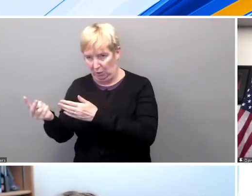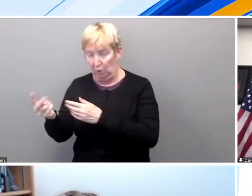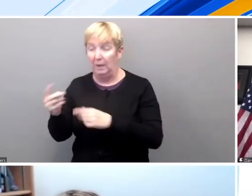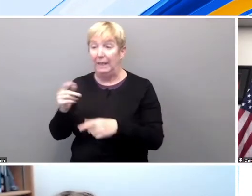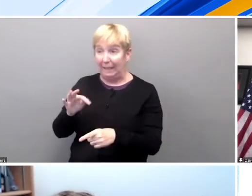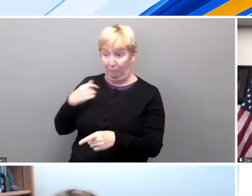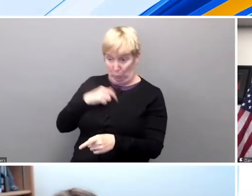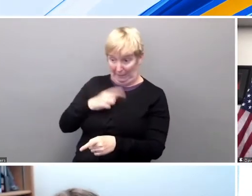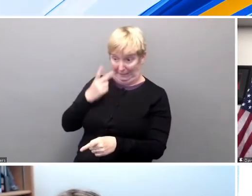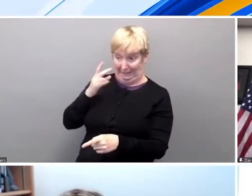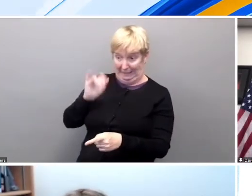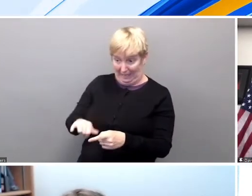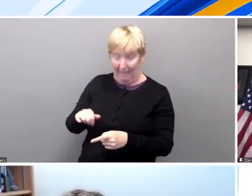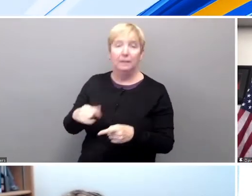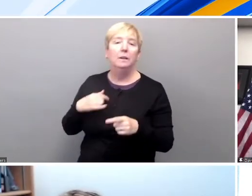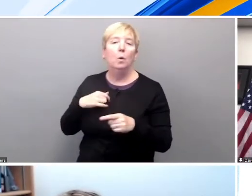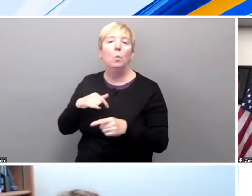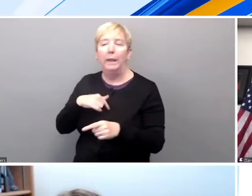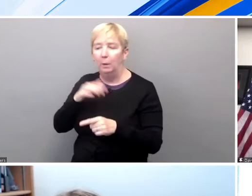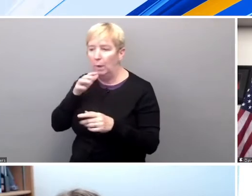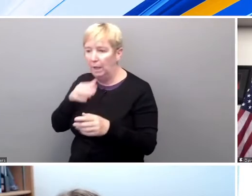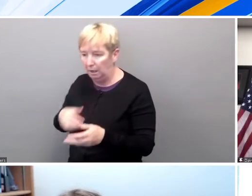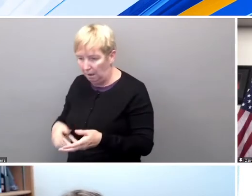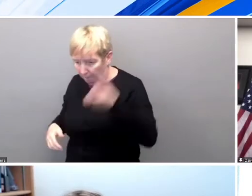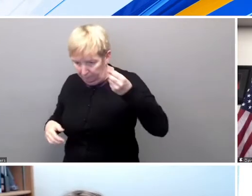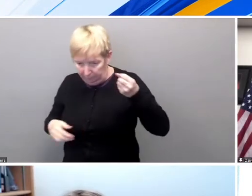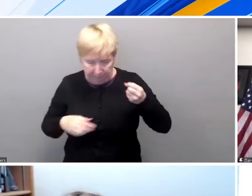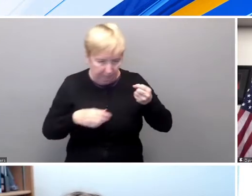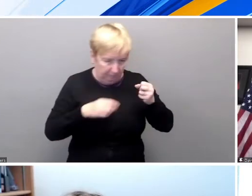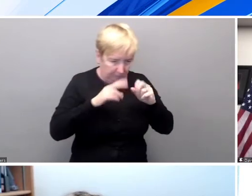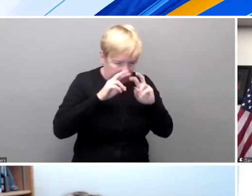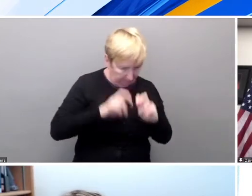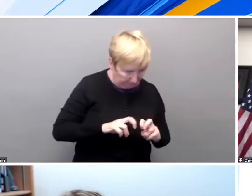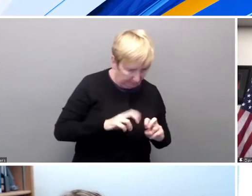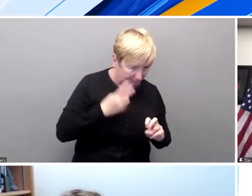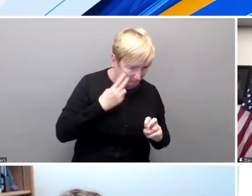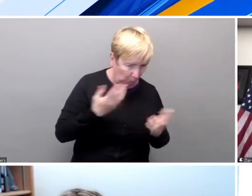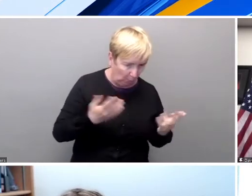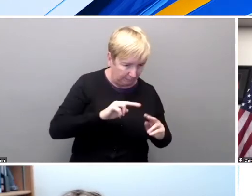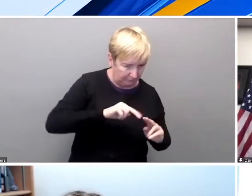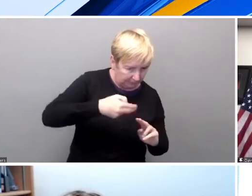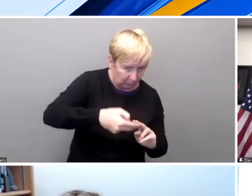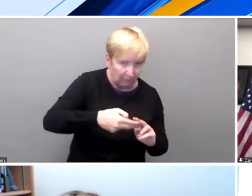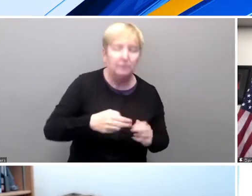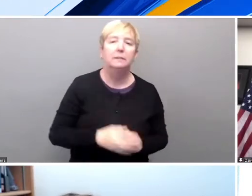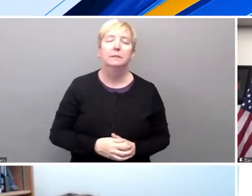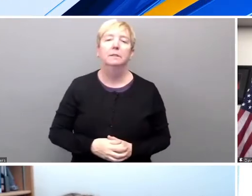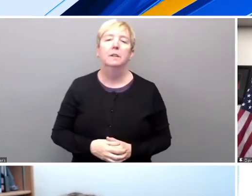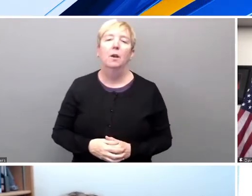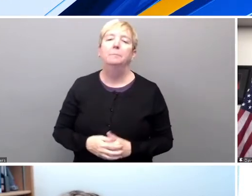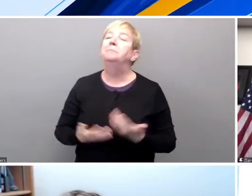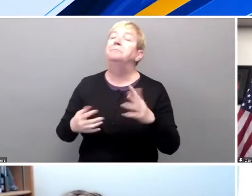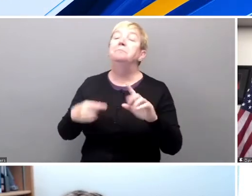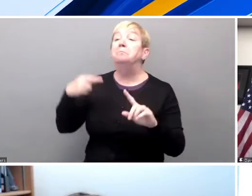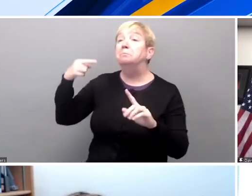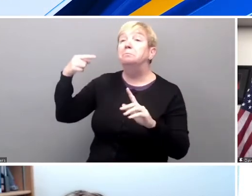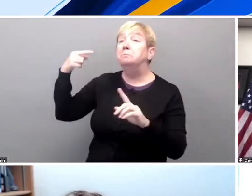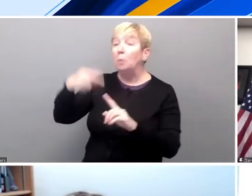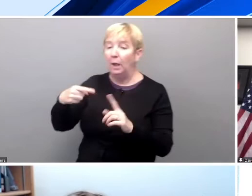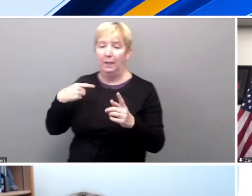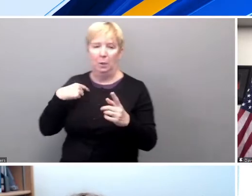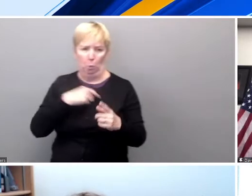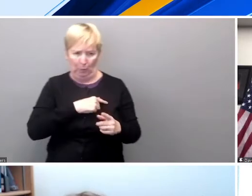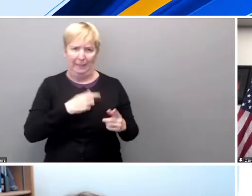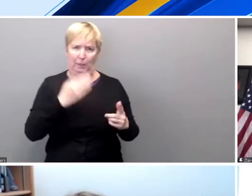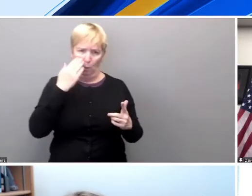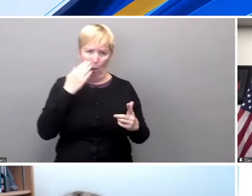going to pull that out and we're going to sequence it. And I think what's going to help us here is that we have this background of Delta. Nearly everything is